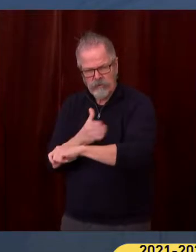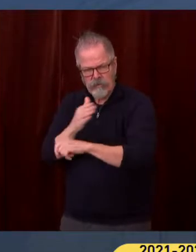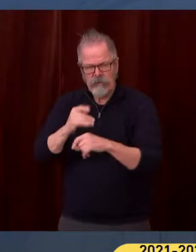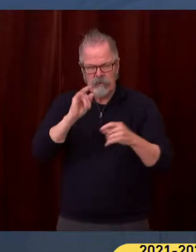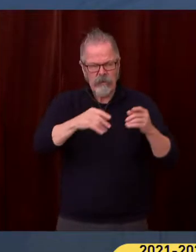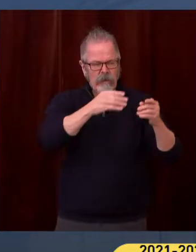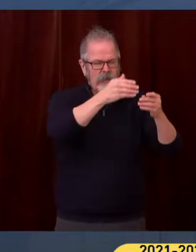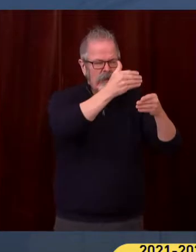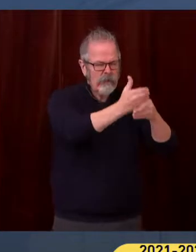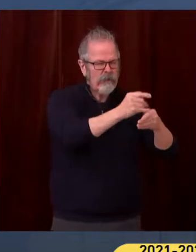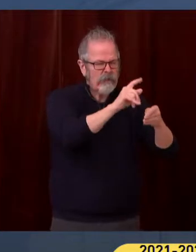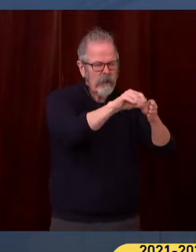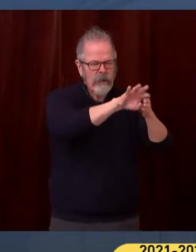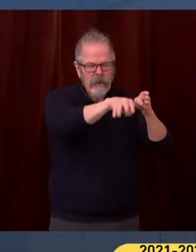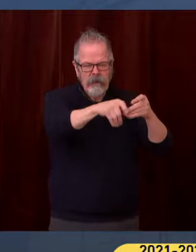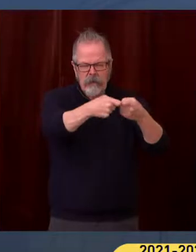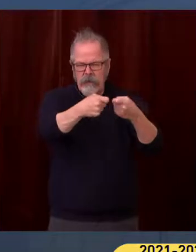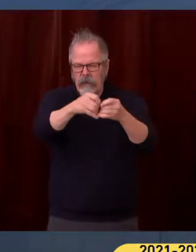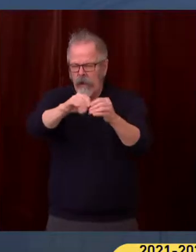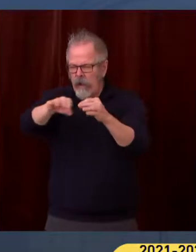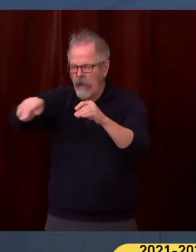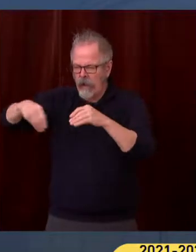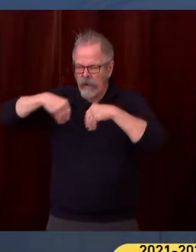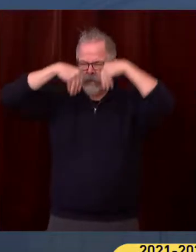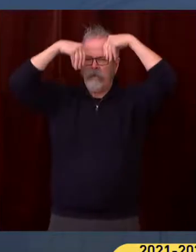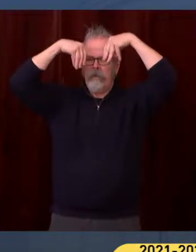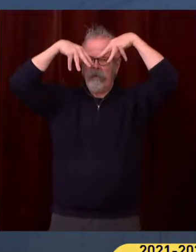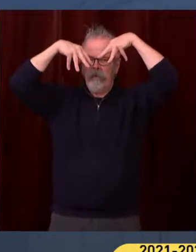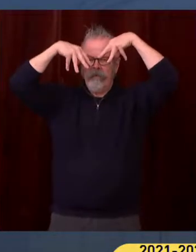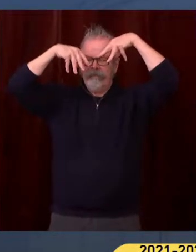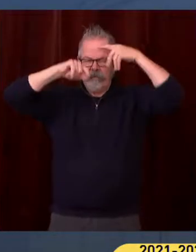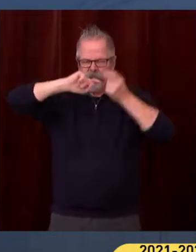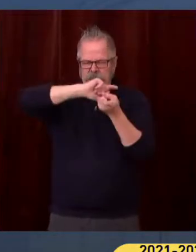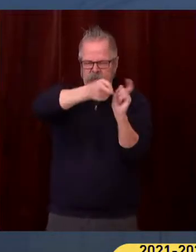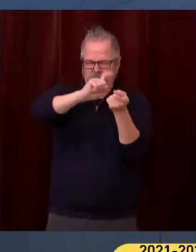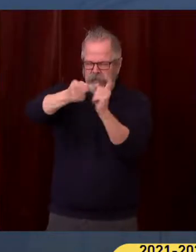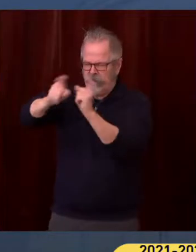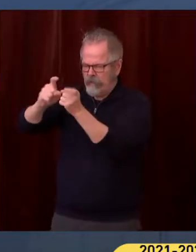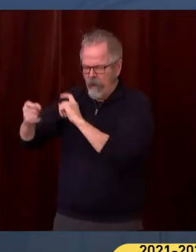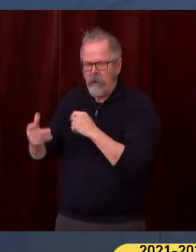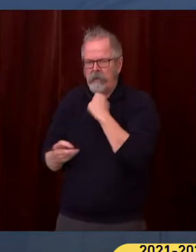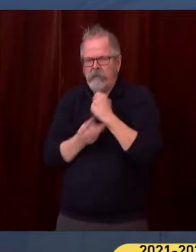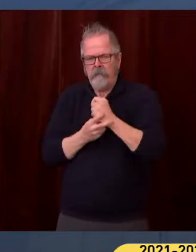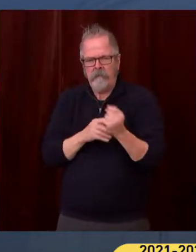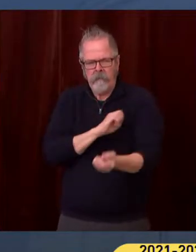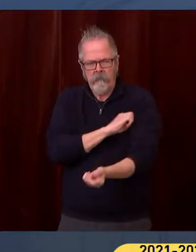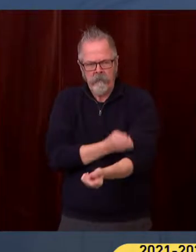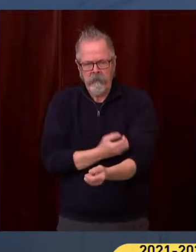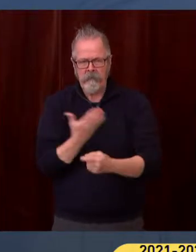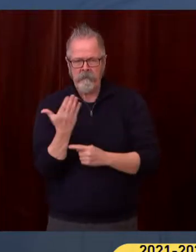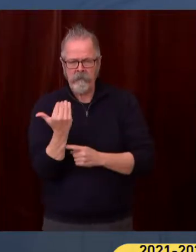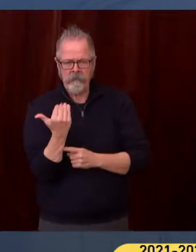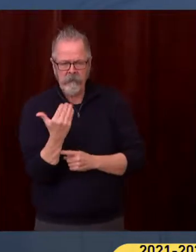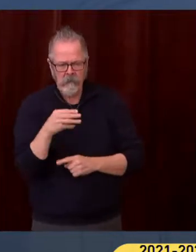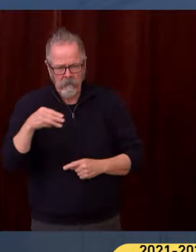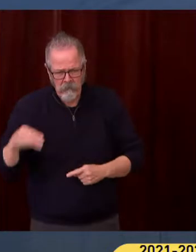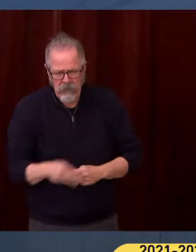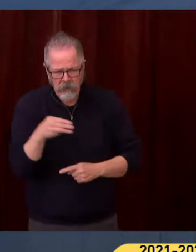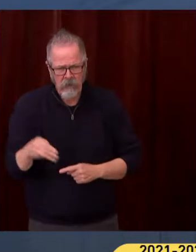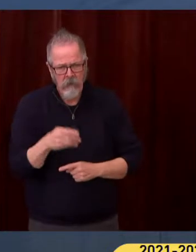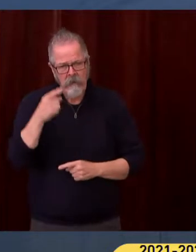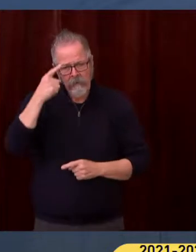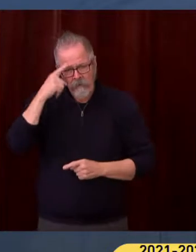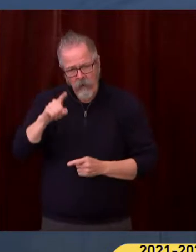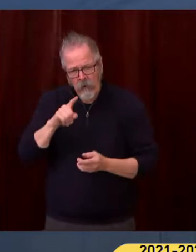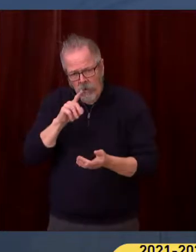million for electrifying our transportation system. $20 million for clean buildings and electrification projects. And another $20 million for